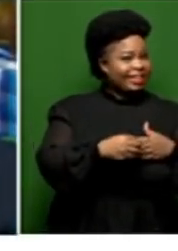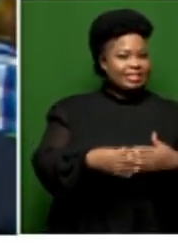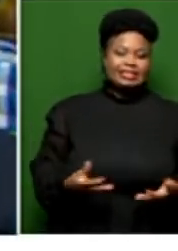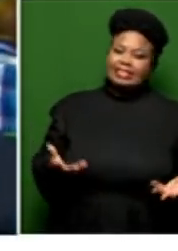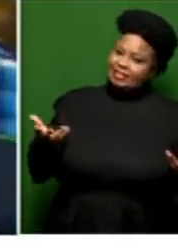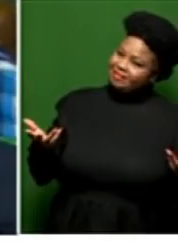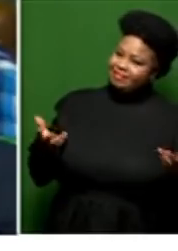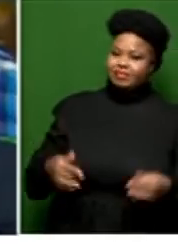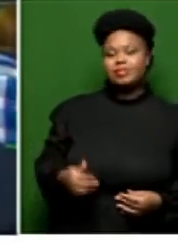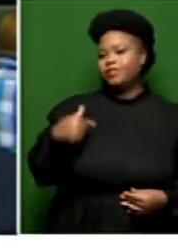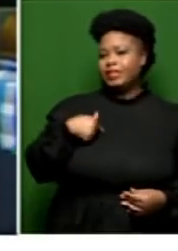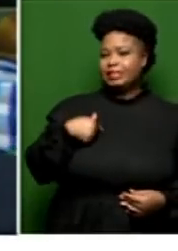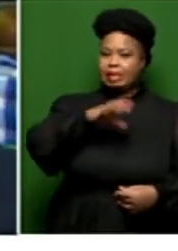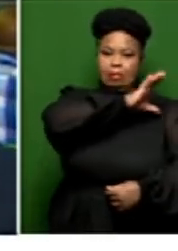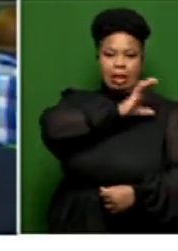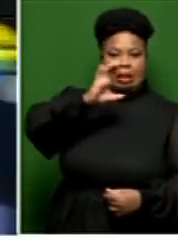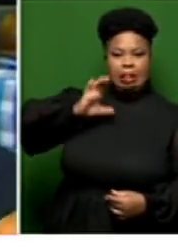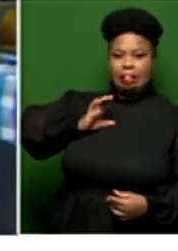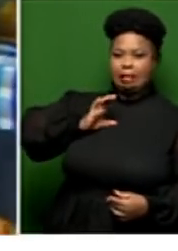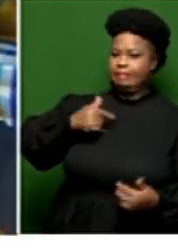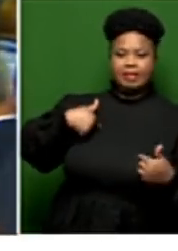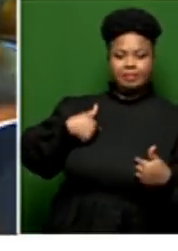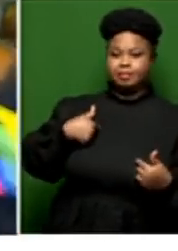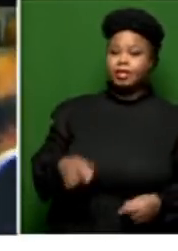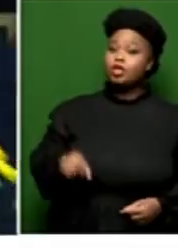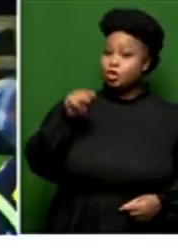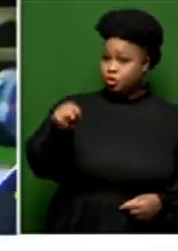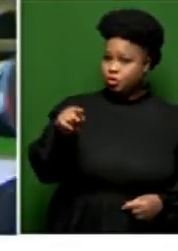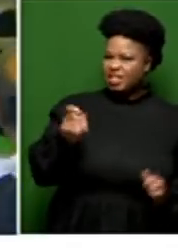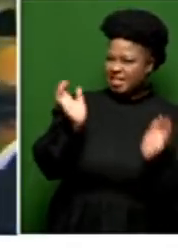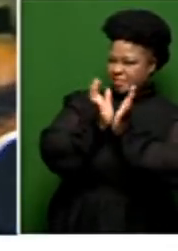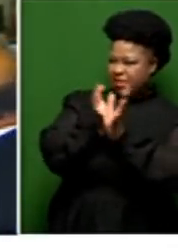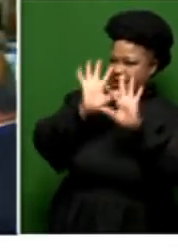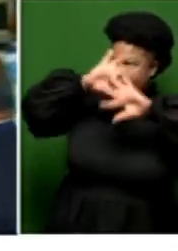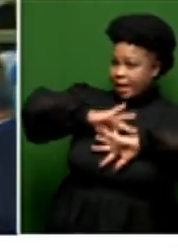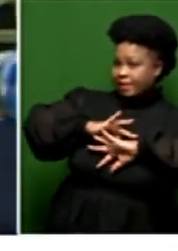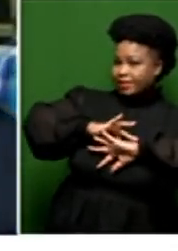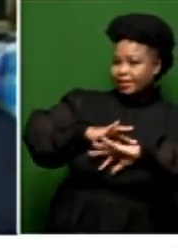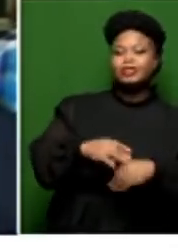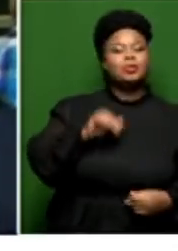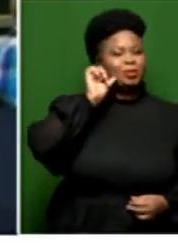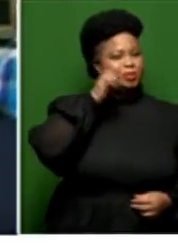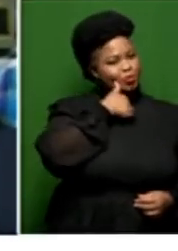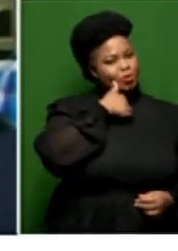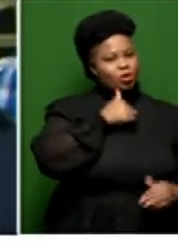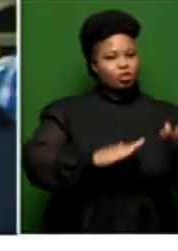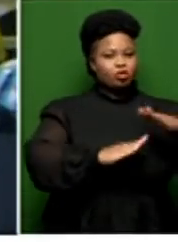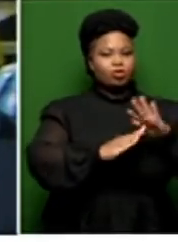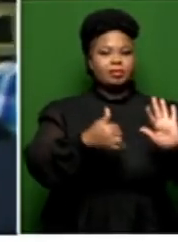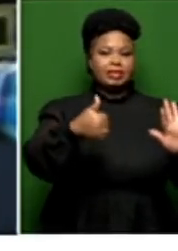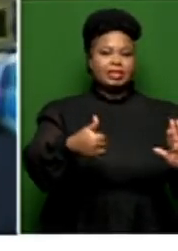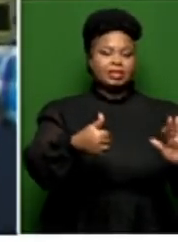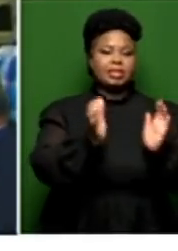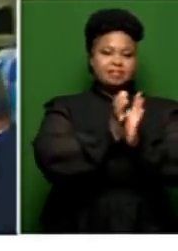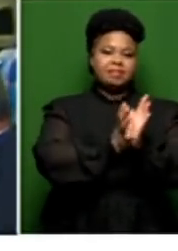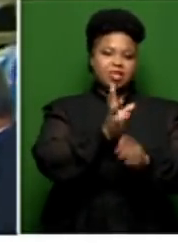Well, I have not been given this task at this time. Are you meeting at night? Those night meetings? We're going to meet tomorrow as a top six. If they ask